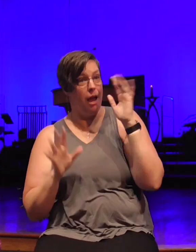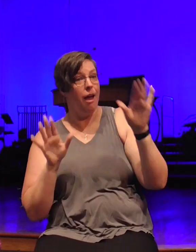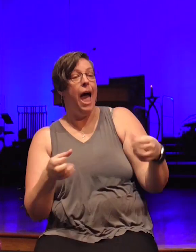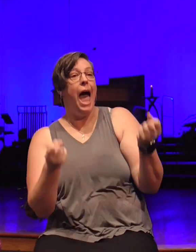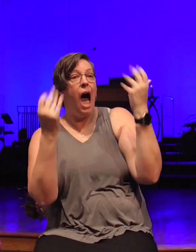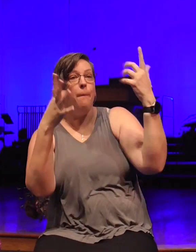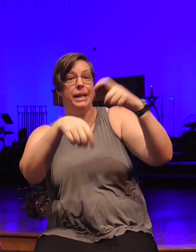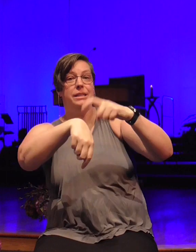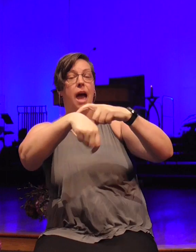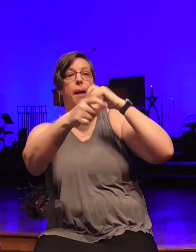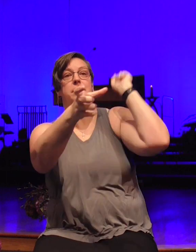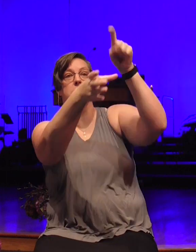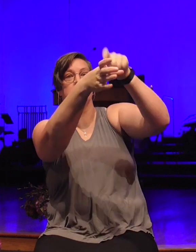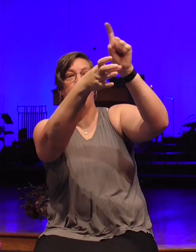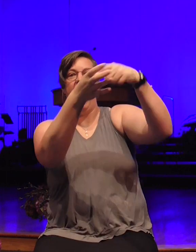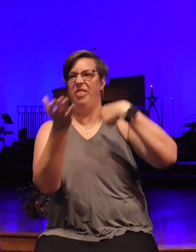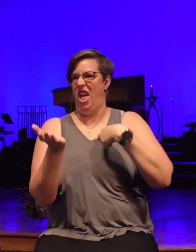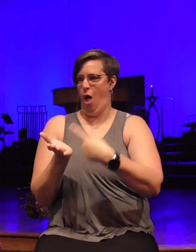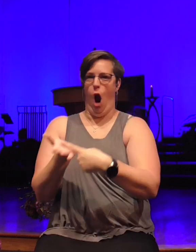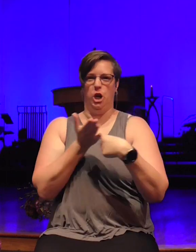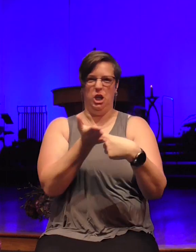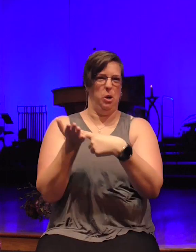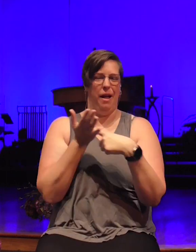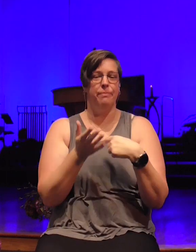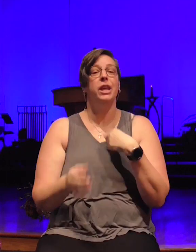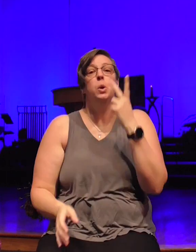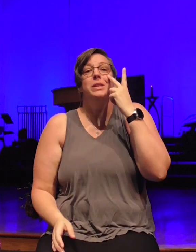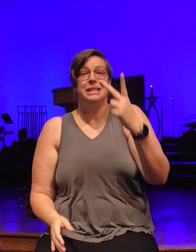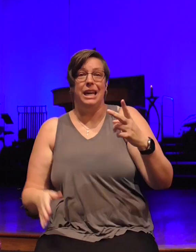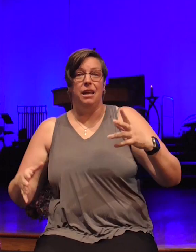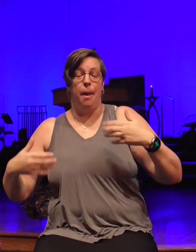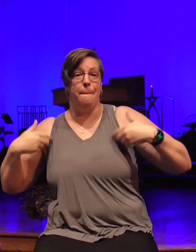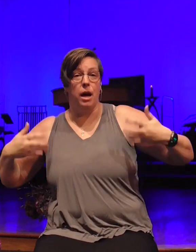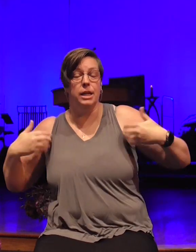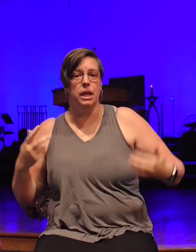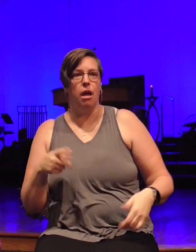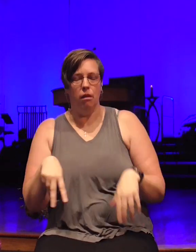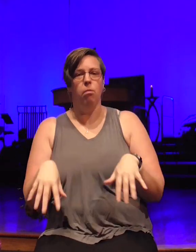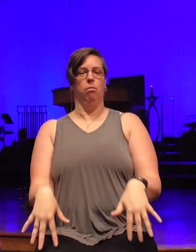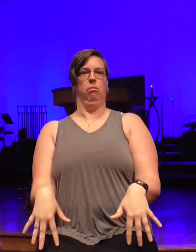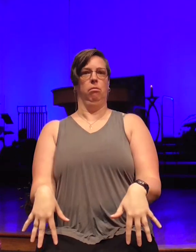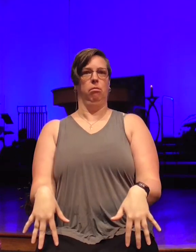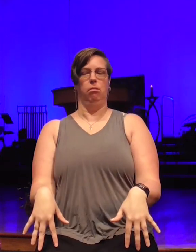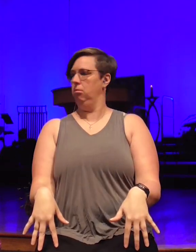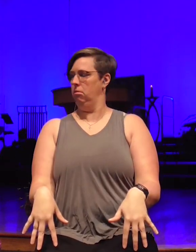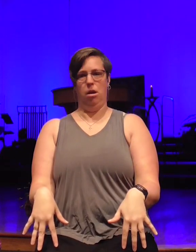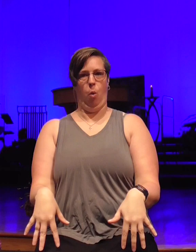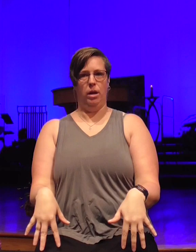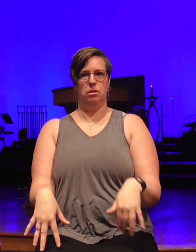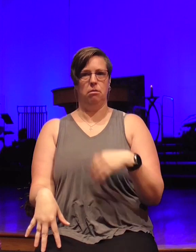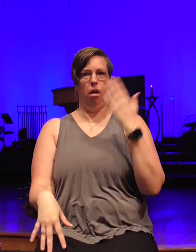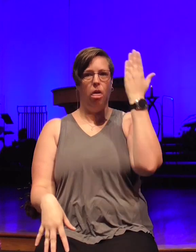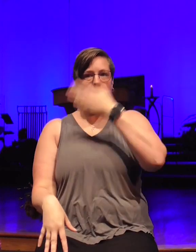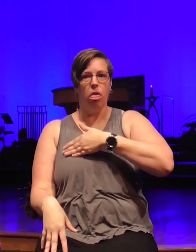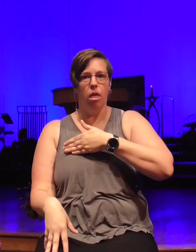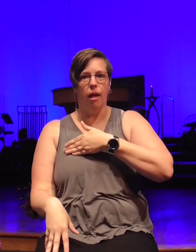how many baskets? And everybody will argue. And then you can say, well, did you see the person in the monkey costume? And people will be flummoxed. What?